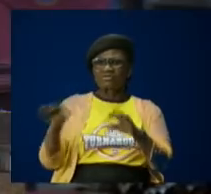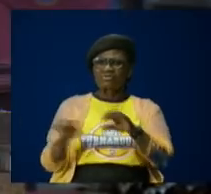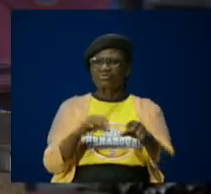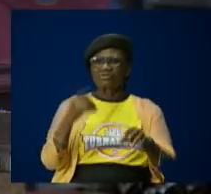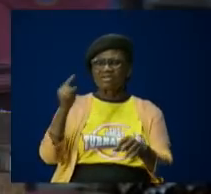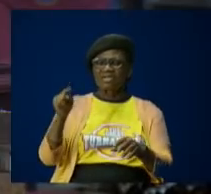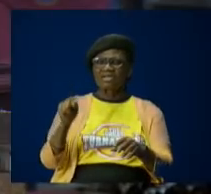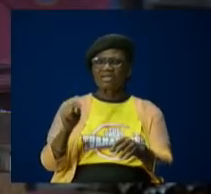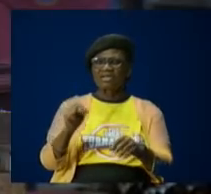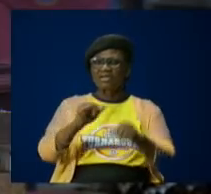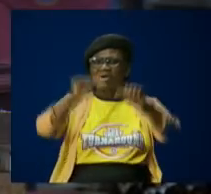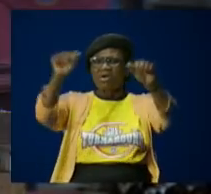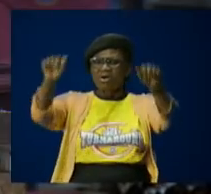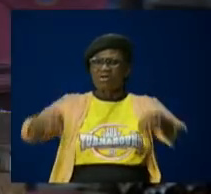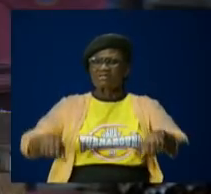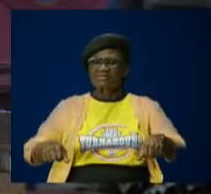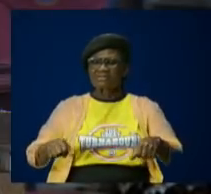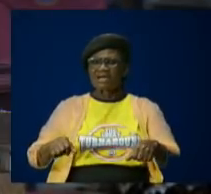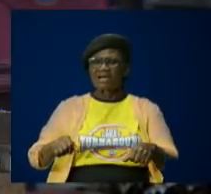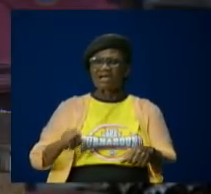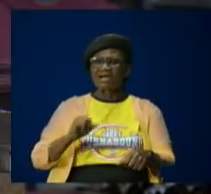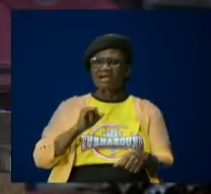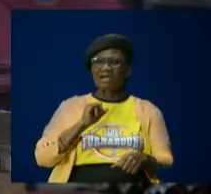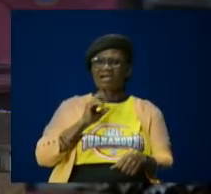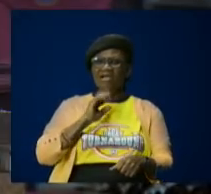and you are welcome to come and